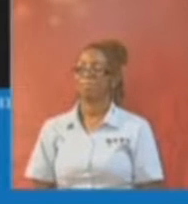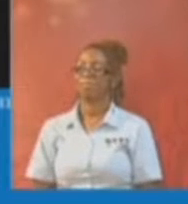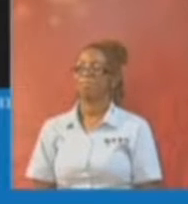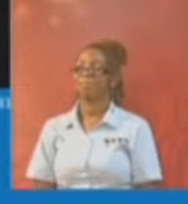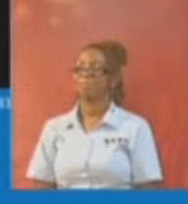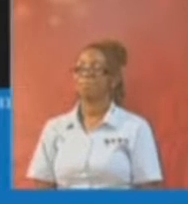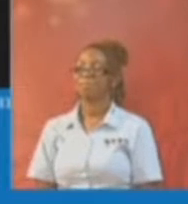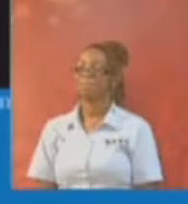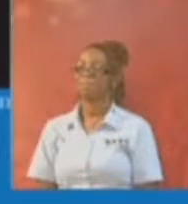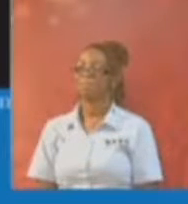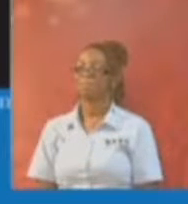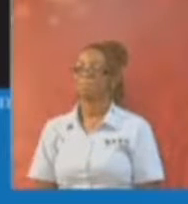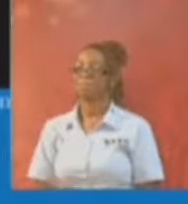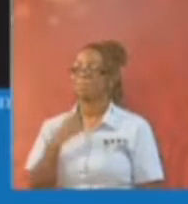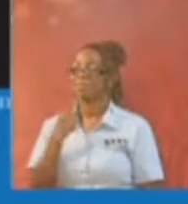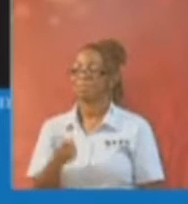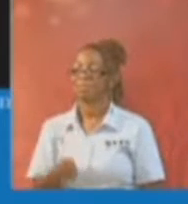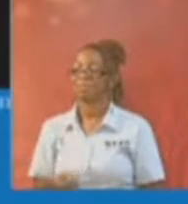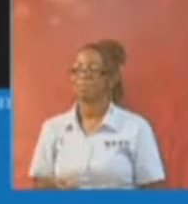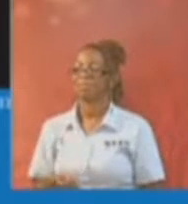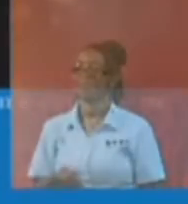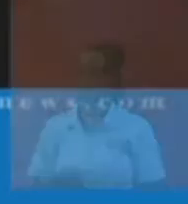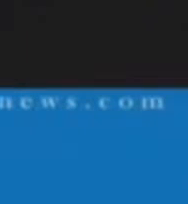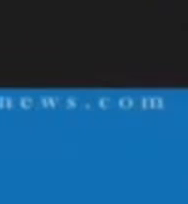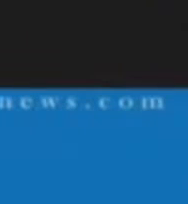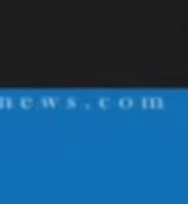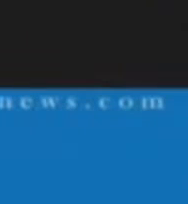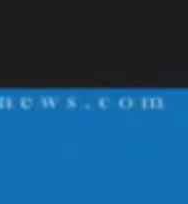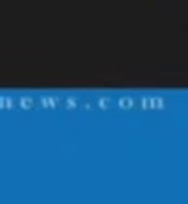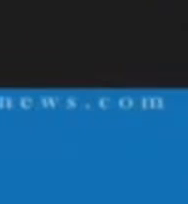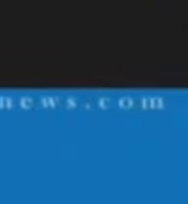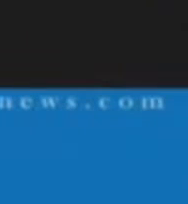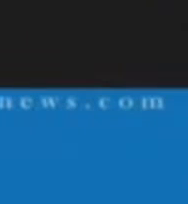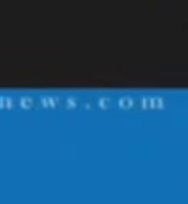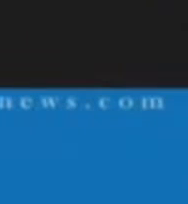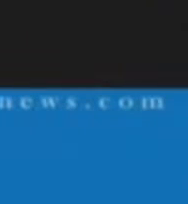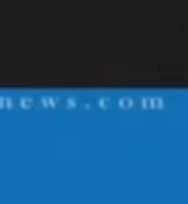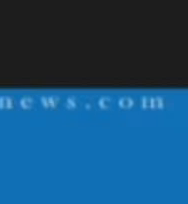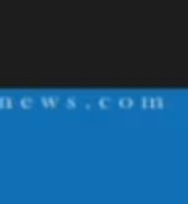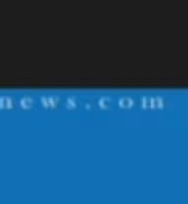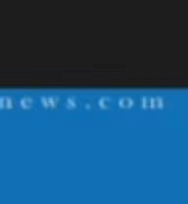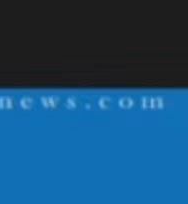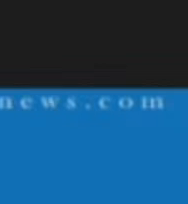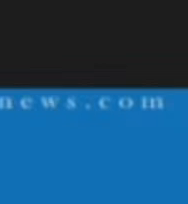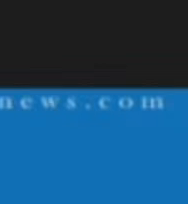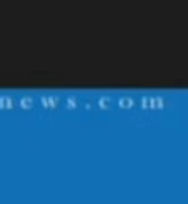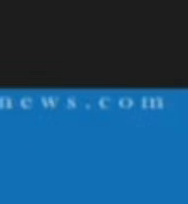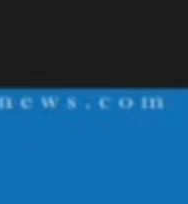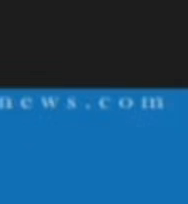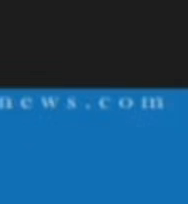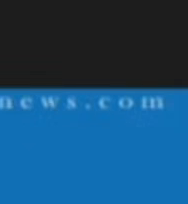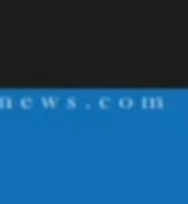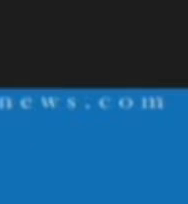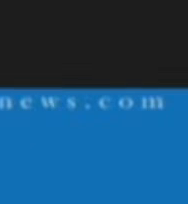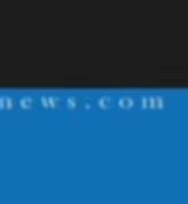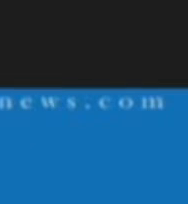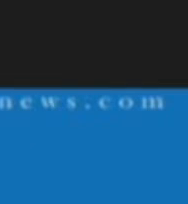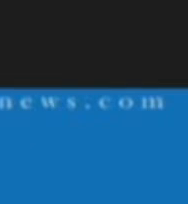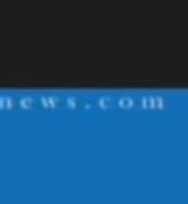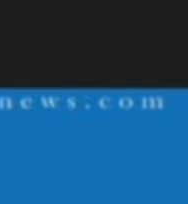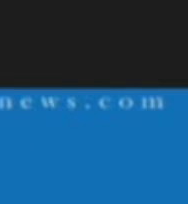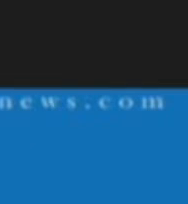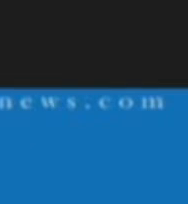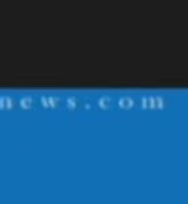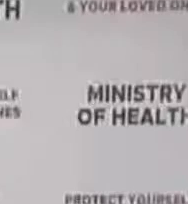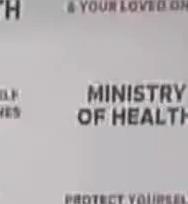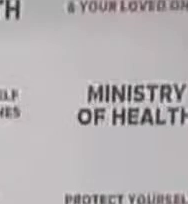of COVID-19 prevention, in terms of maybe urban, rural areas, etc., like that? Thank you